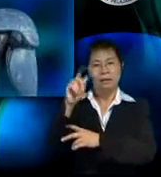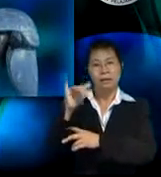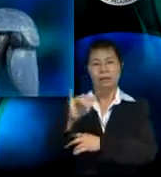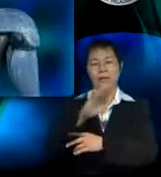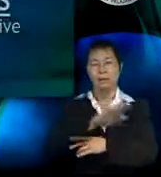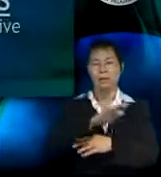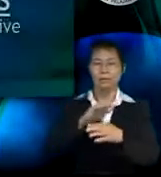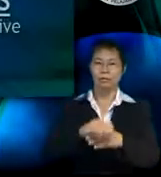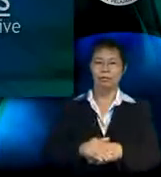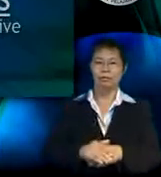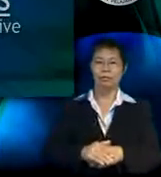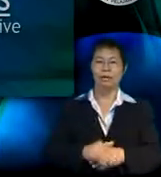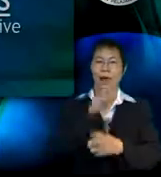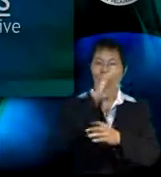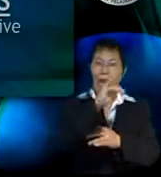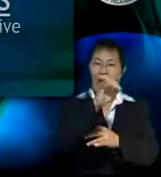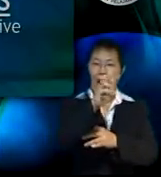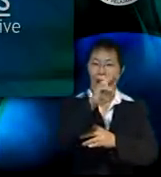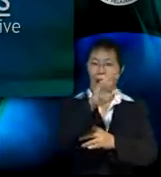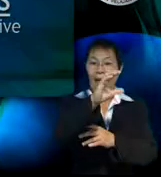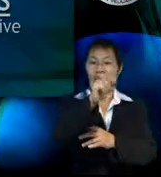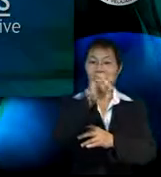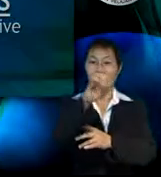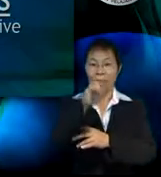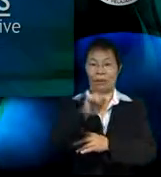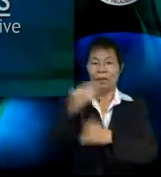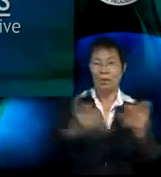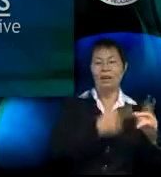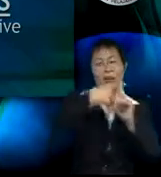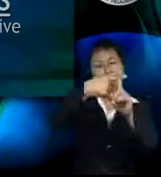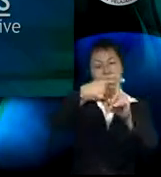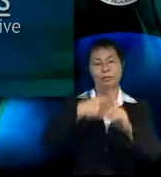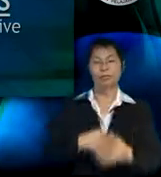form. Cations carry a positive charge,